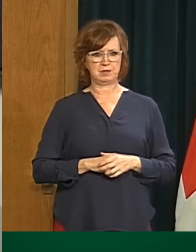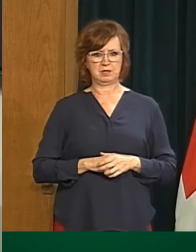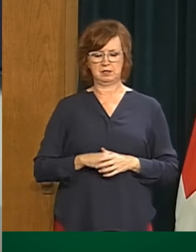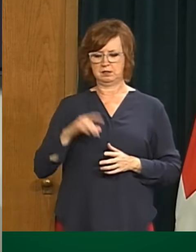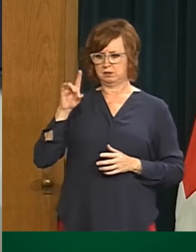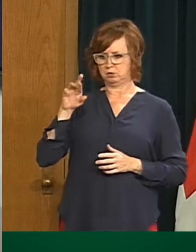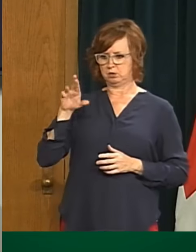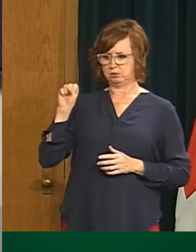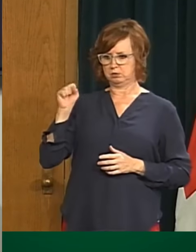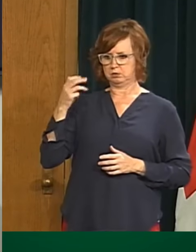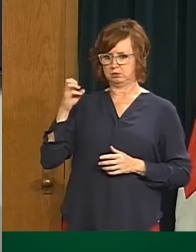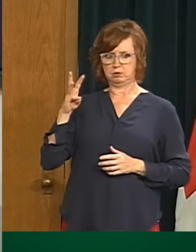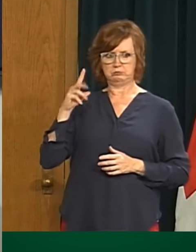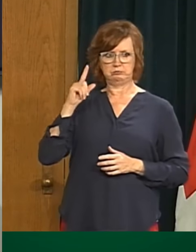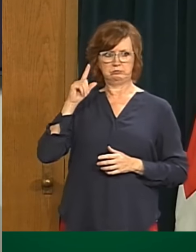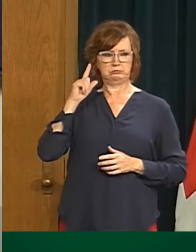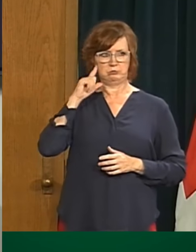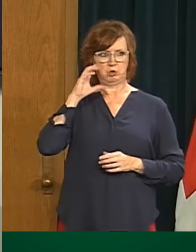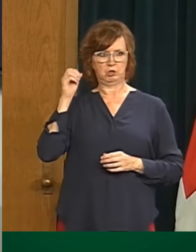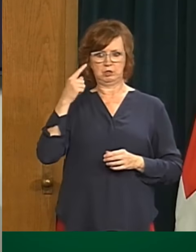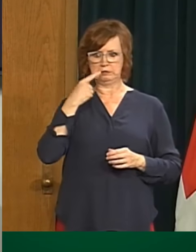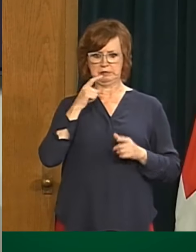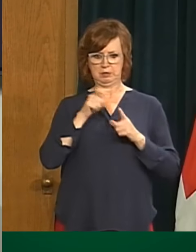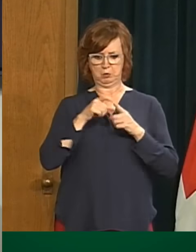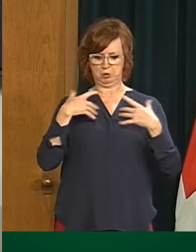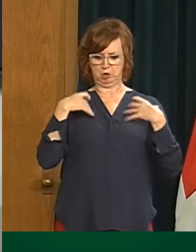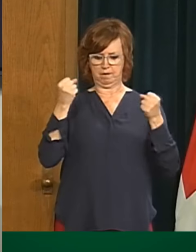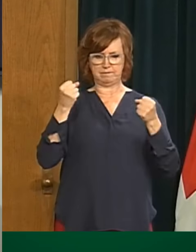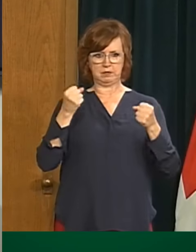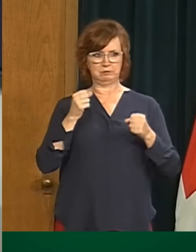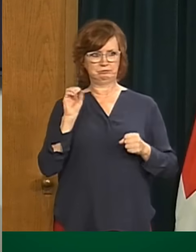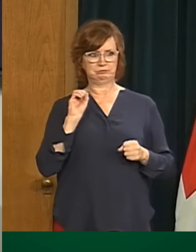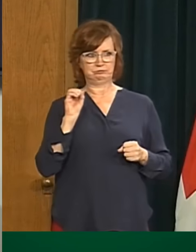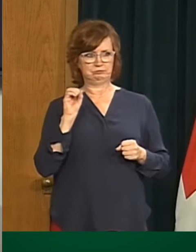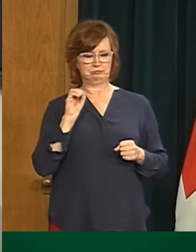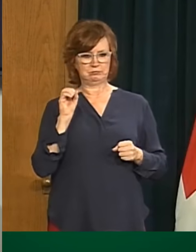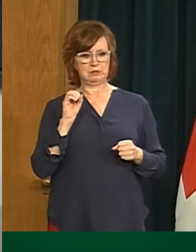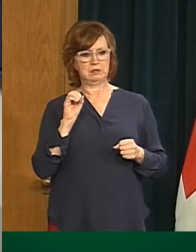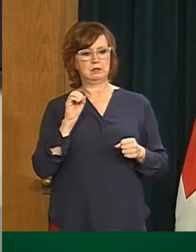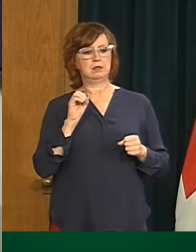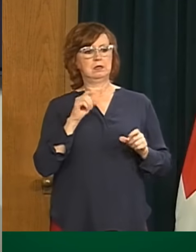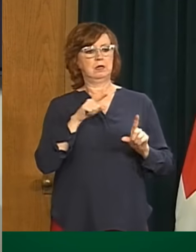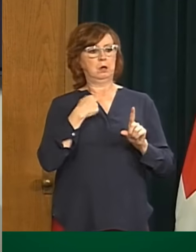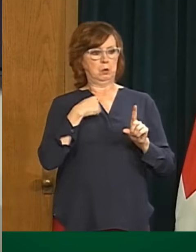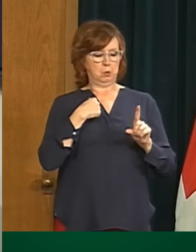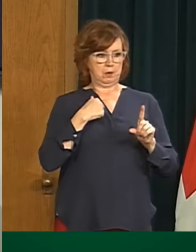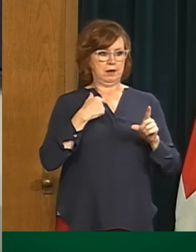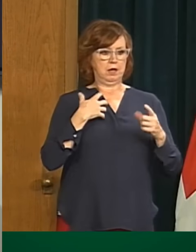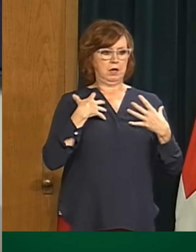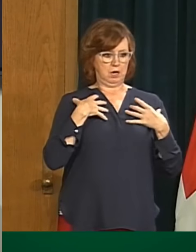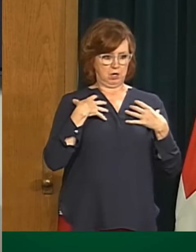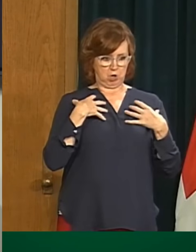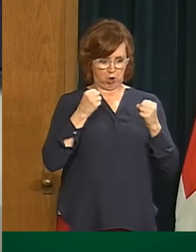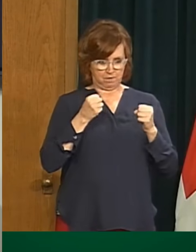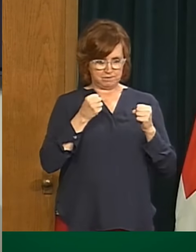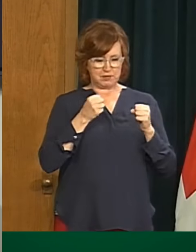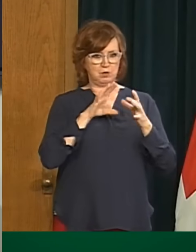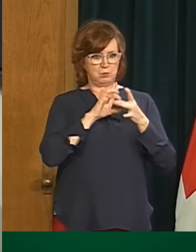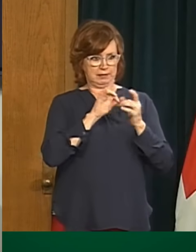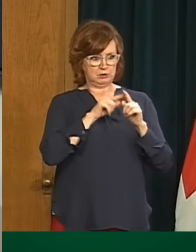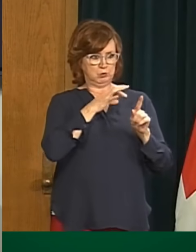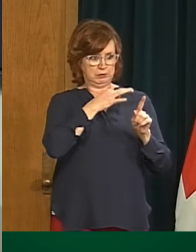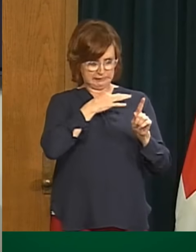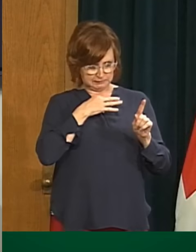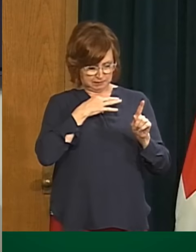I don't believe I heard somebody say that we're confident. We're confident that the staff that have had contact have been asked to be self-isolating,